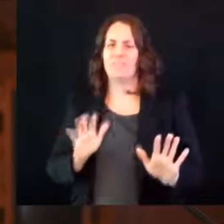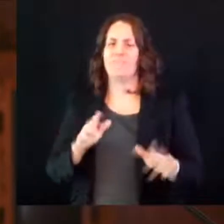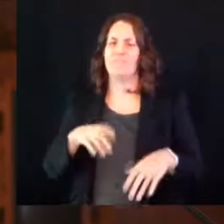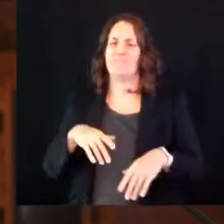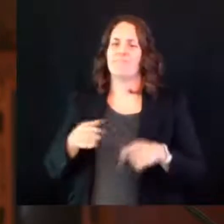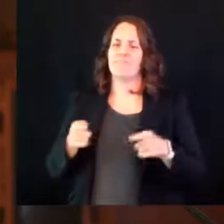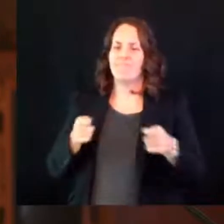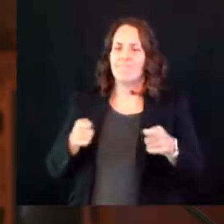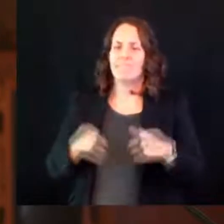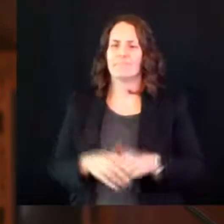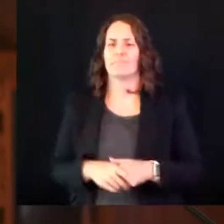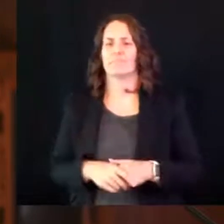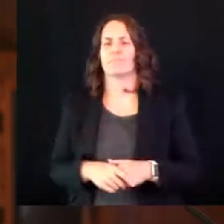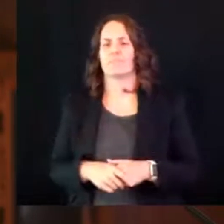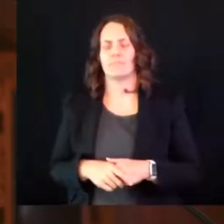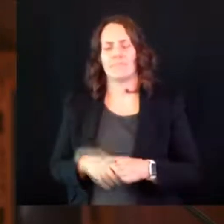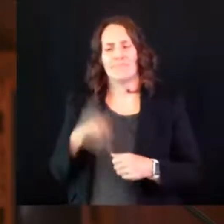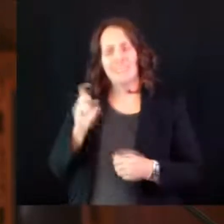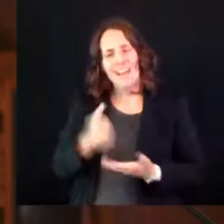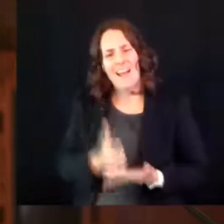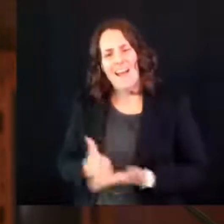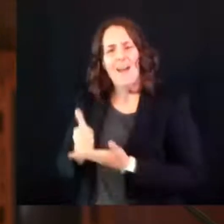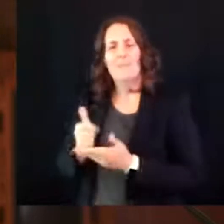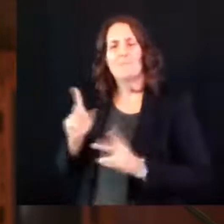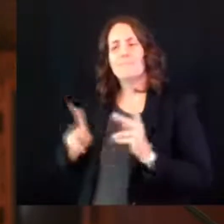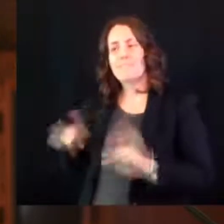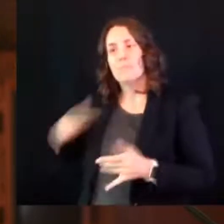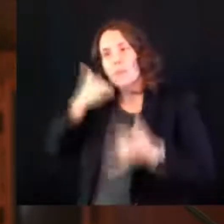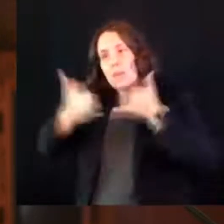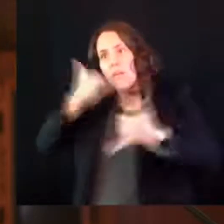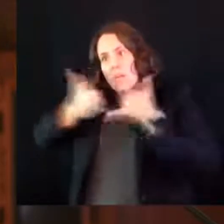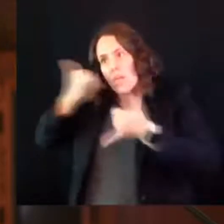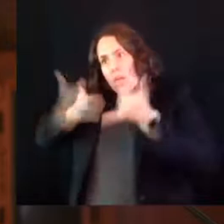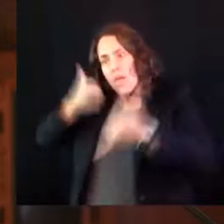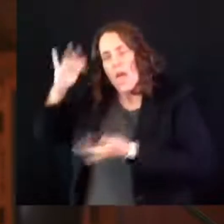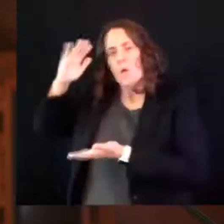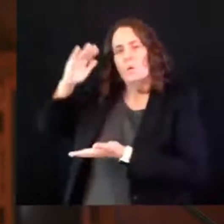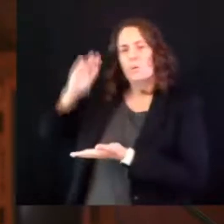more broadly, as well as our frontline healthcare providers and our hospital systems.